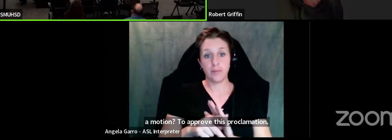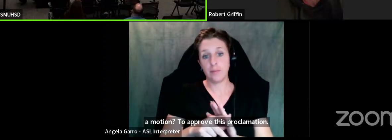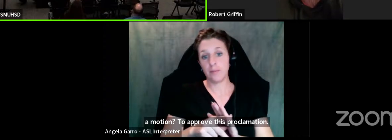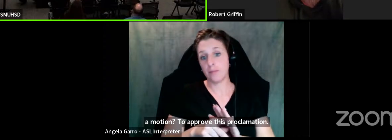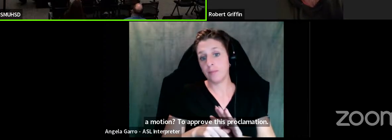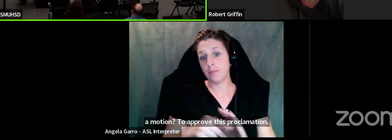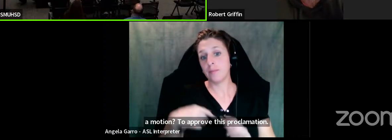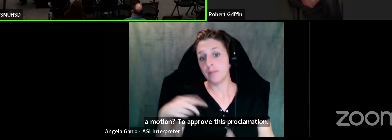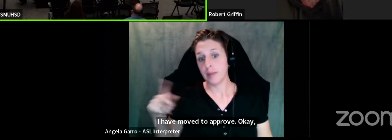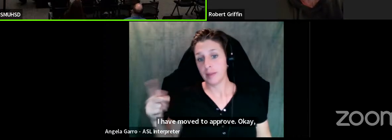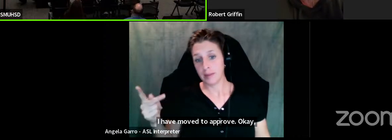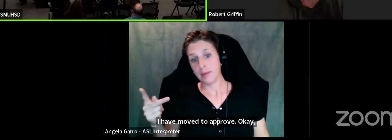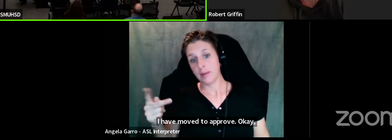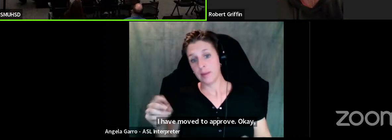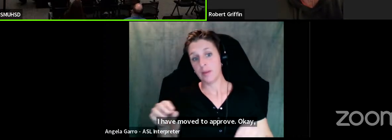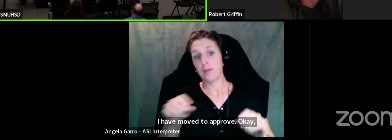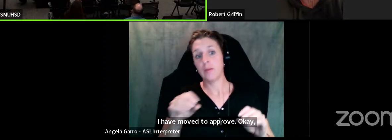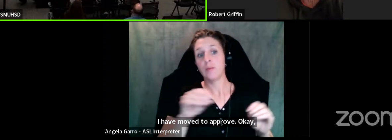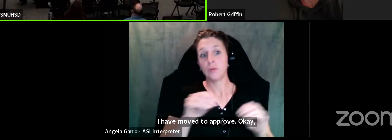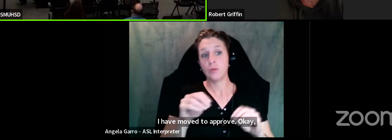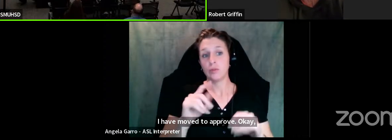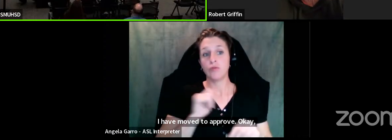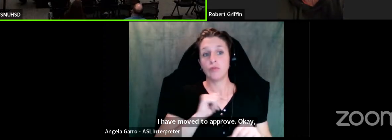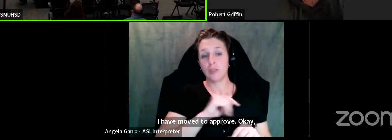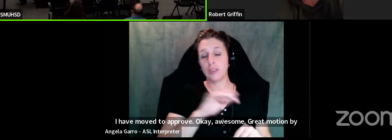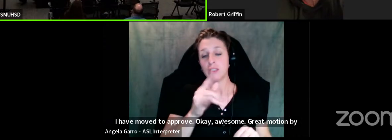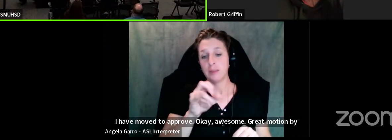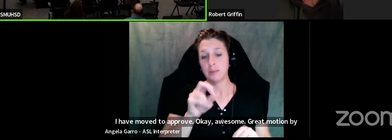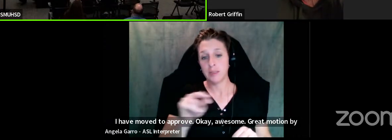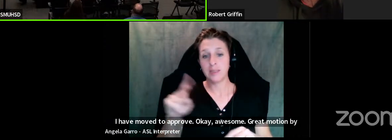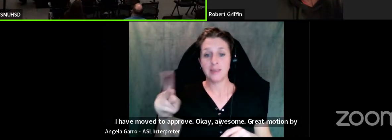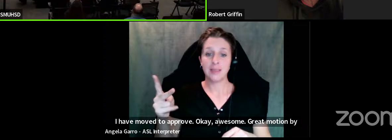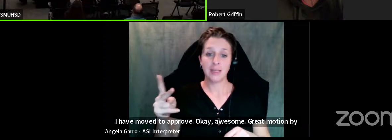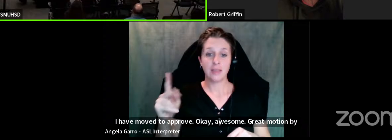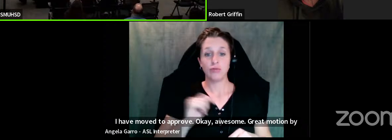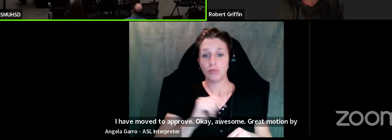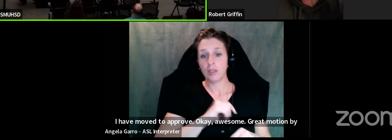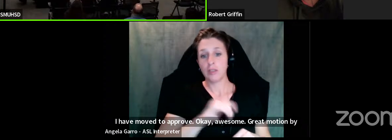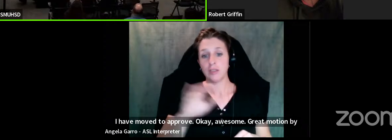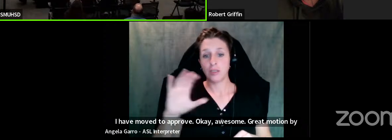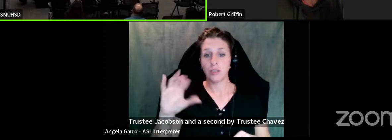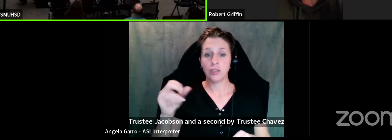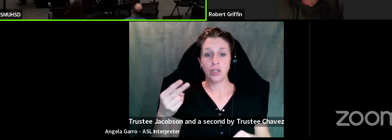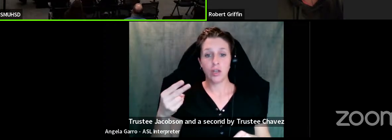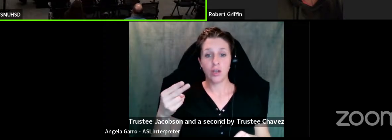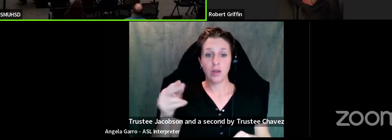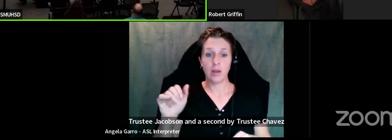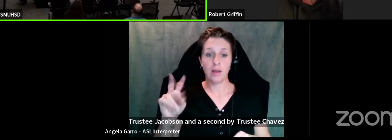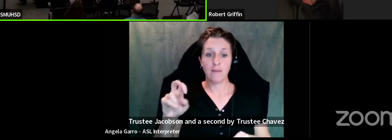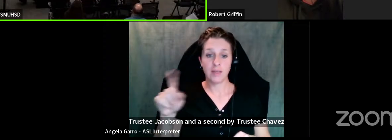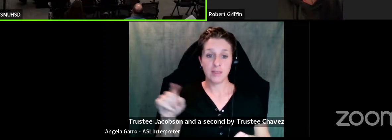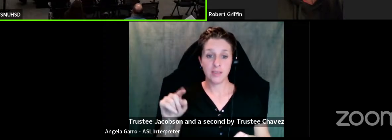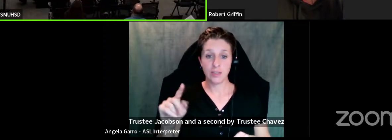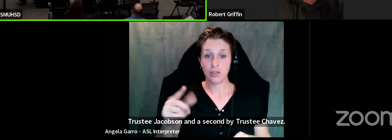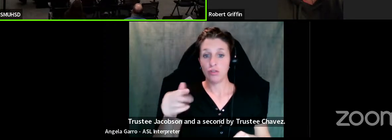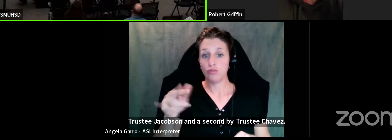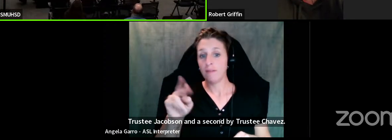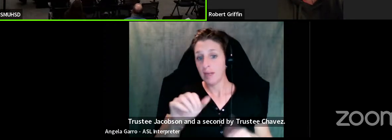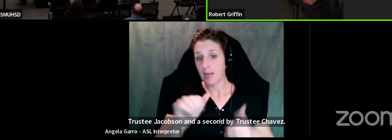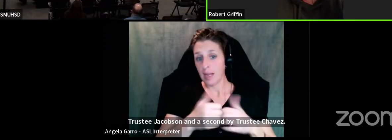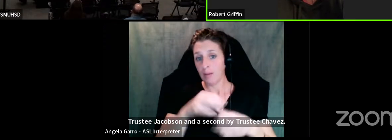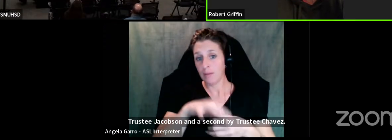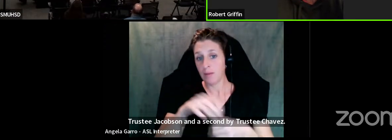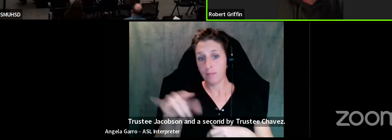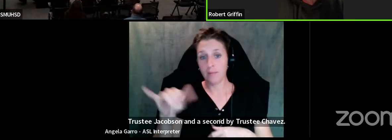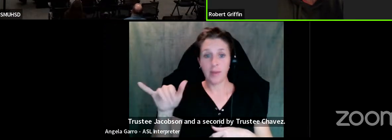that. Great. A motion by Trustee Jacobson and a second by Trustee Chavez. Trustee Griffin, how do you vote?